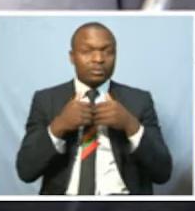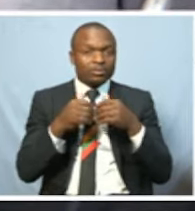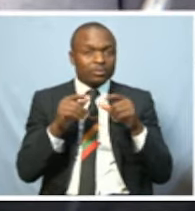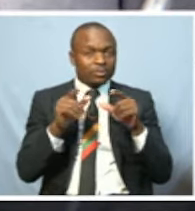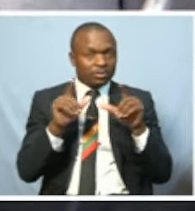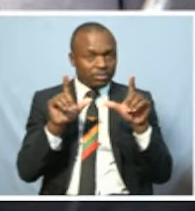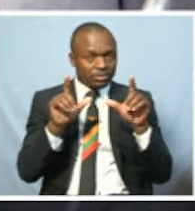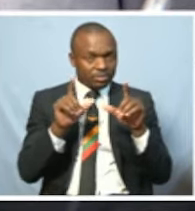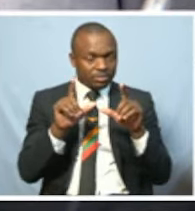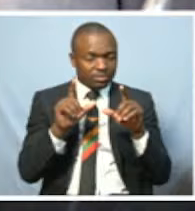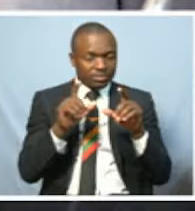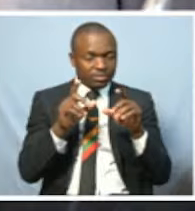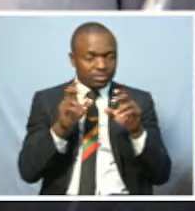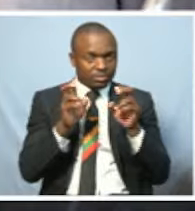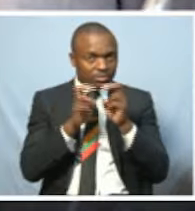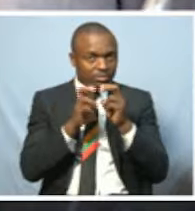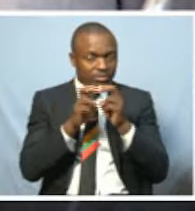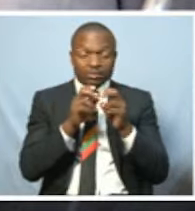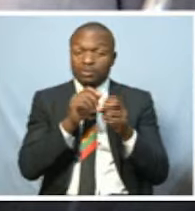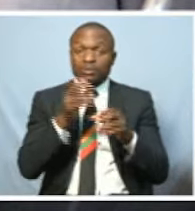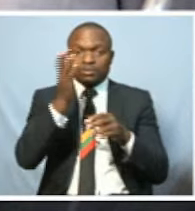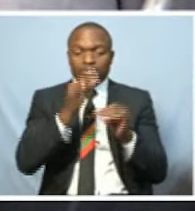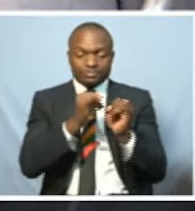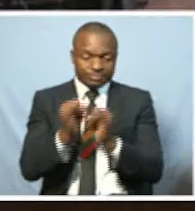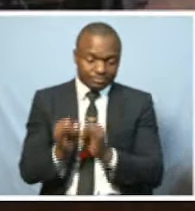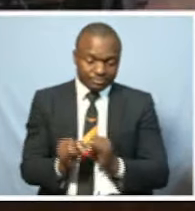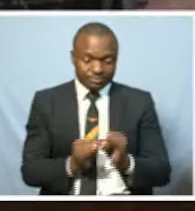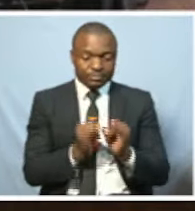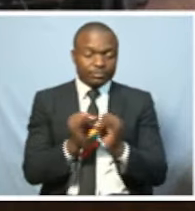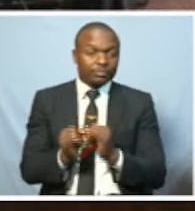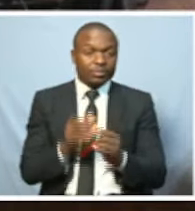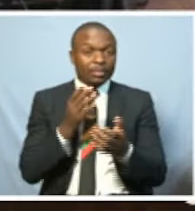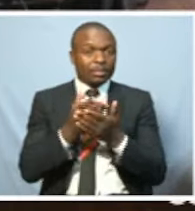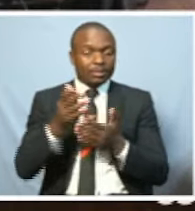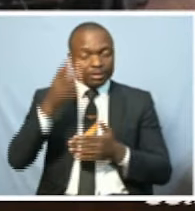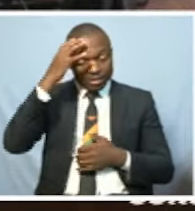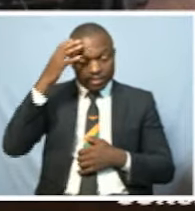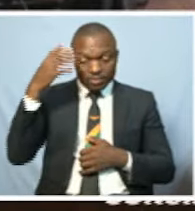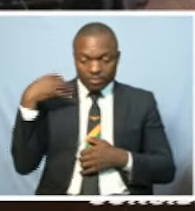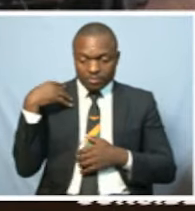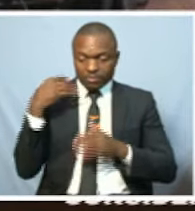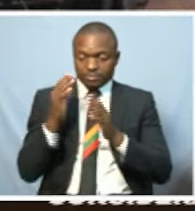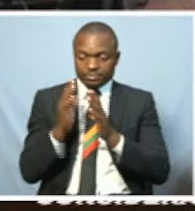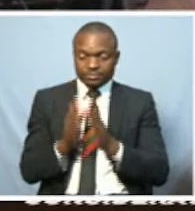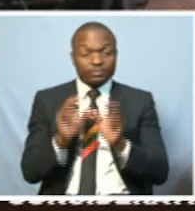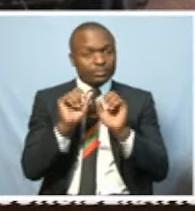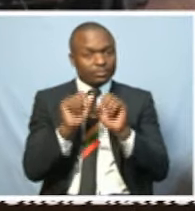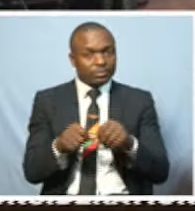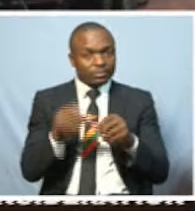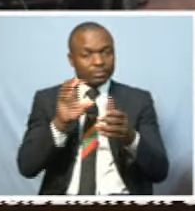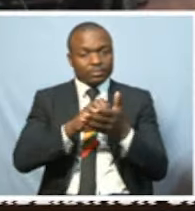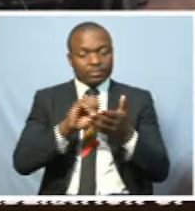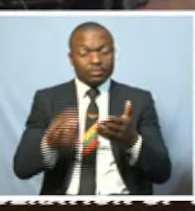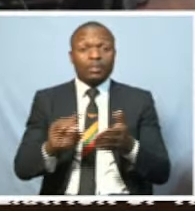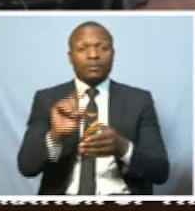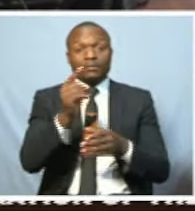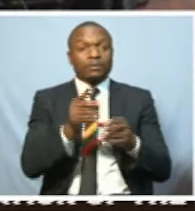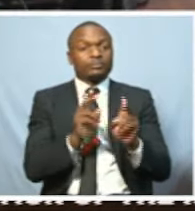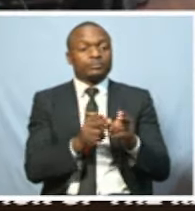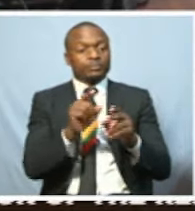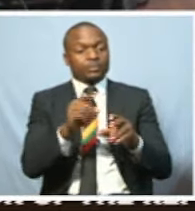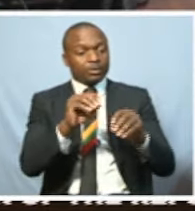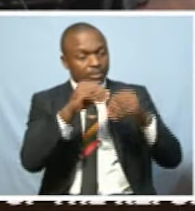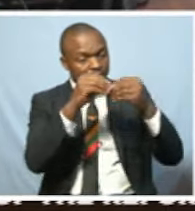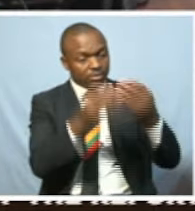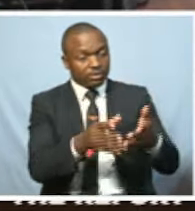for Mungoza. Thank you. Procurement officer, kindly withdraw the earlier answer that you gave, that